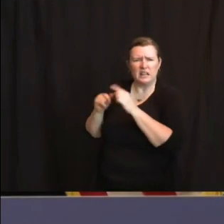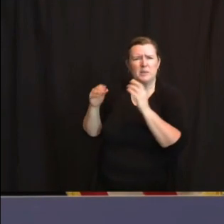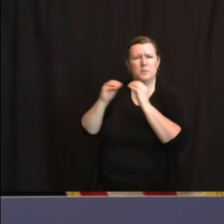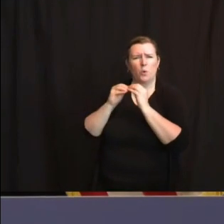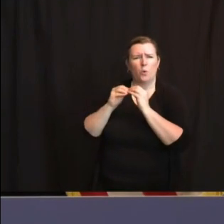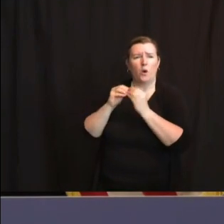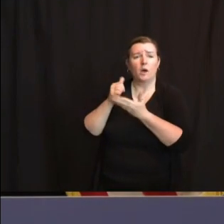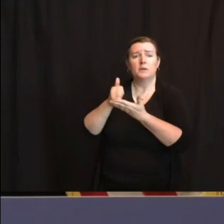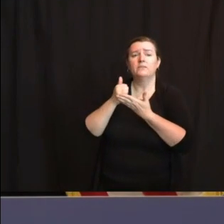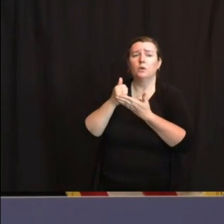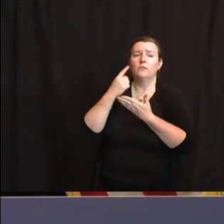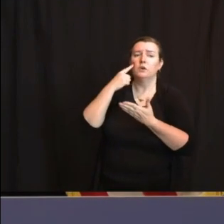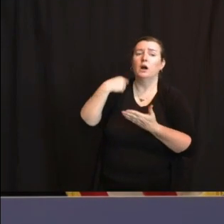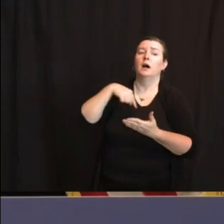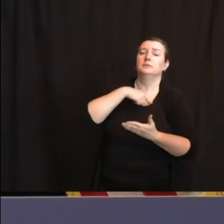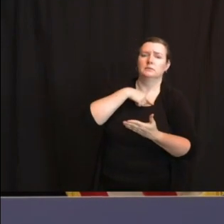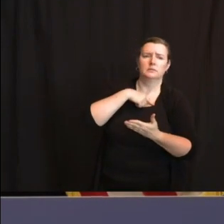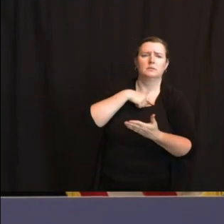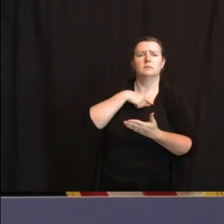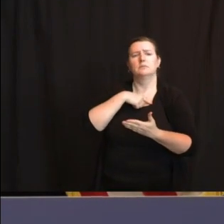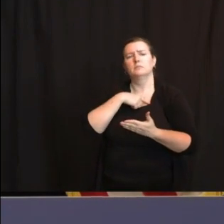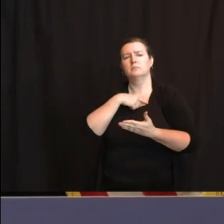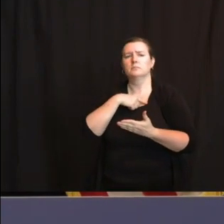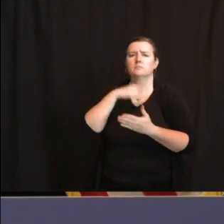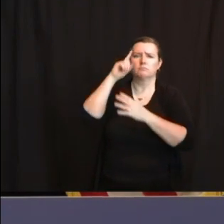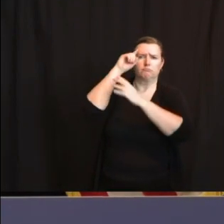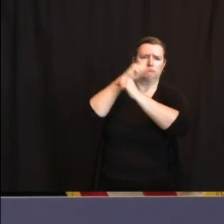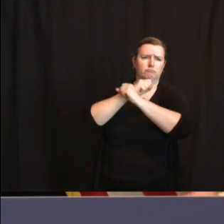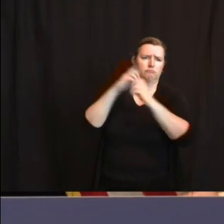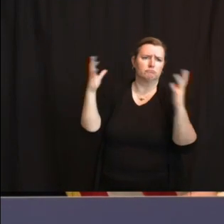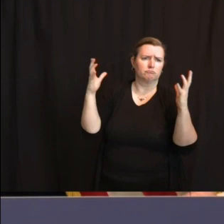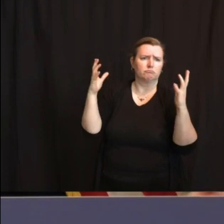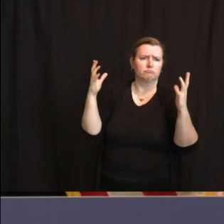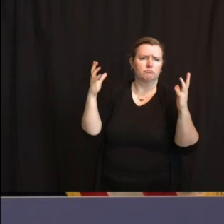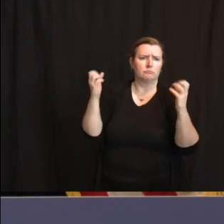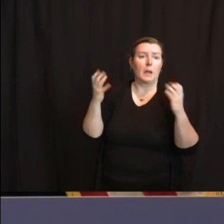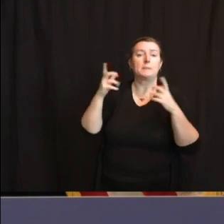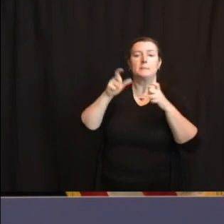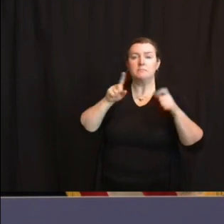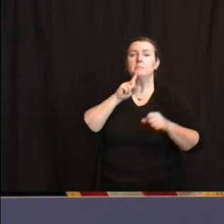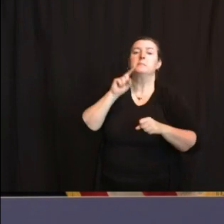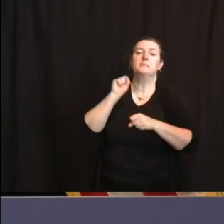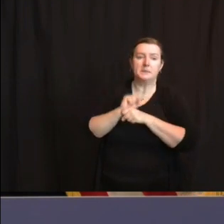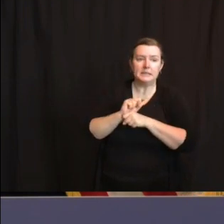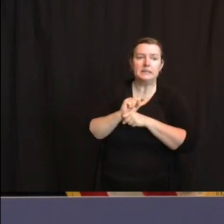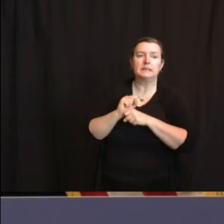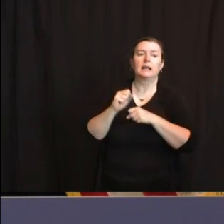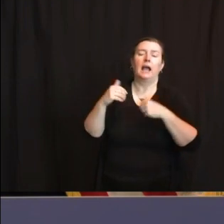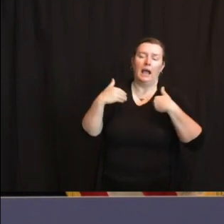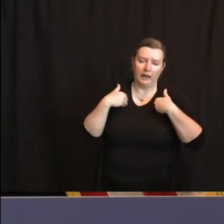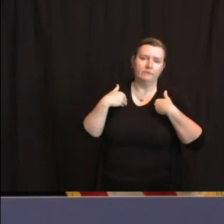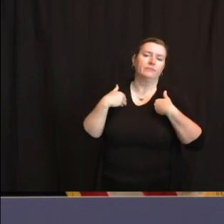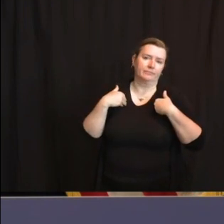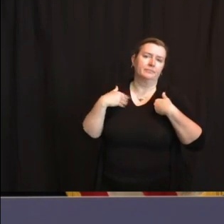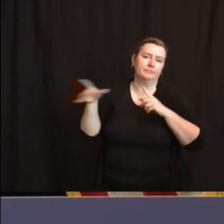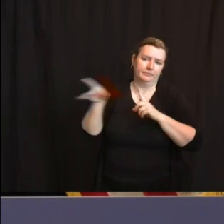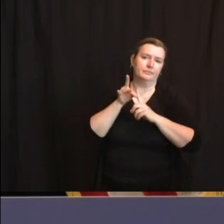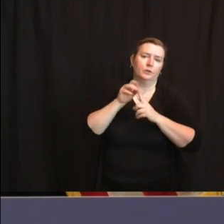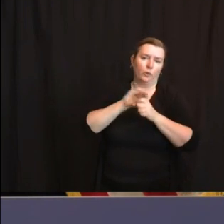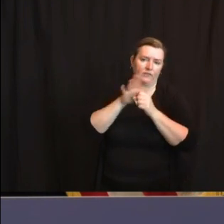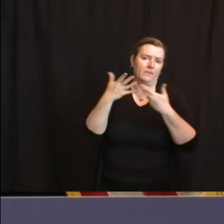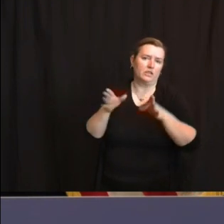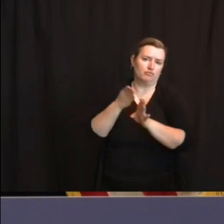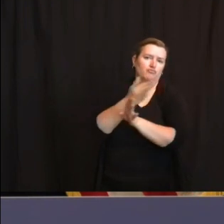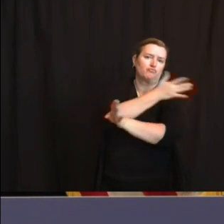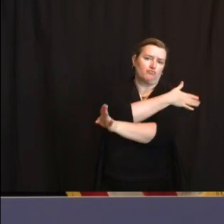bigger scheme of things to assess how many people ultimately were infected, the extent to which we got what they call